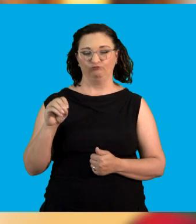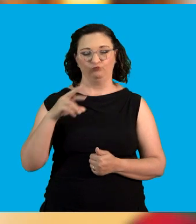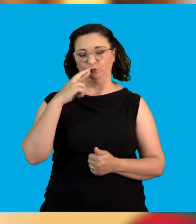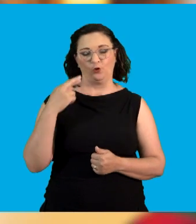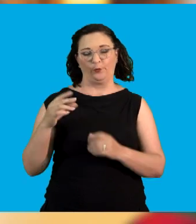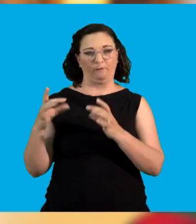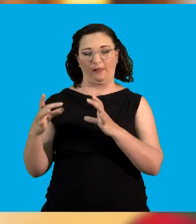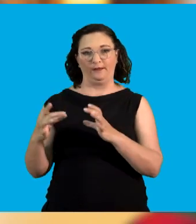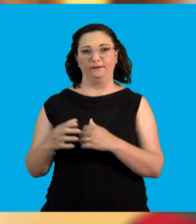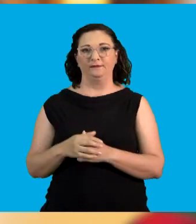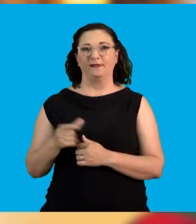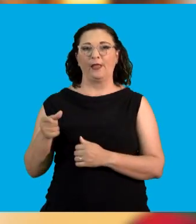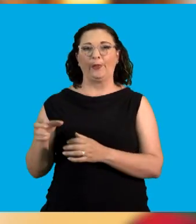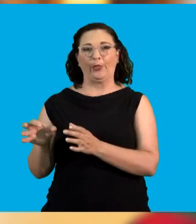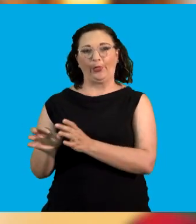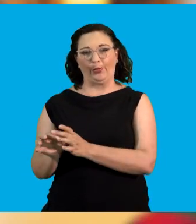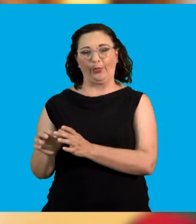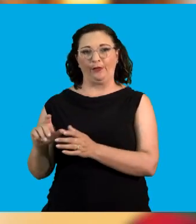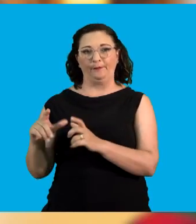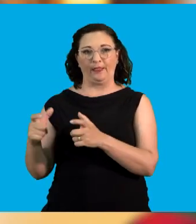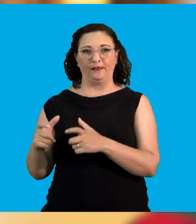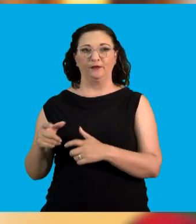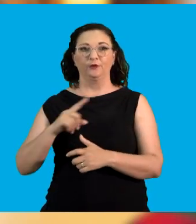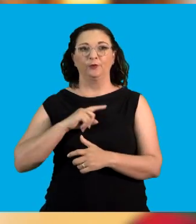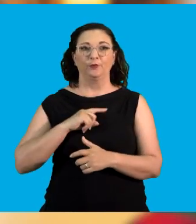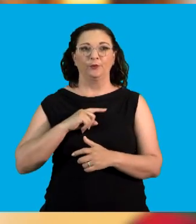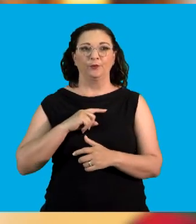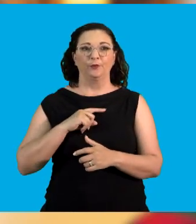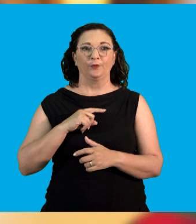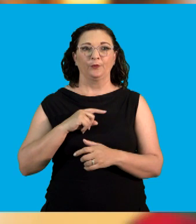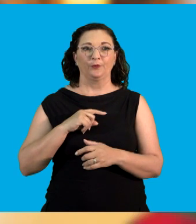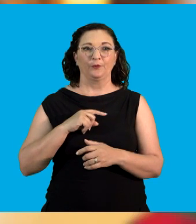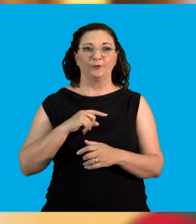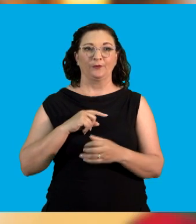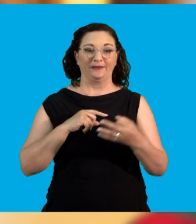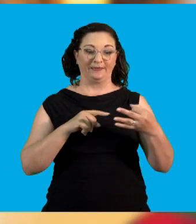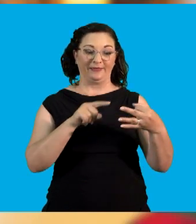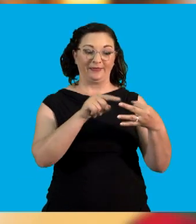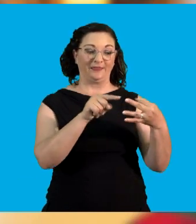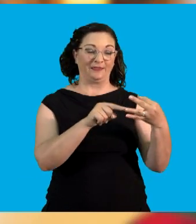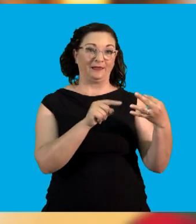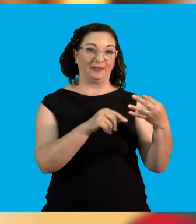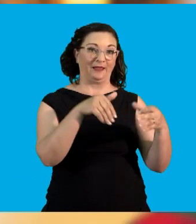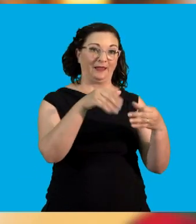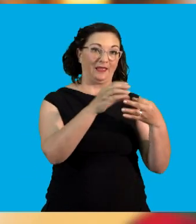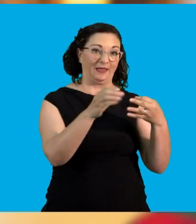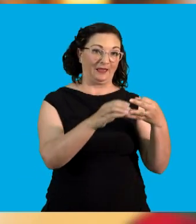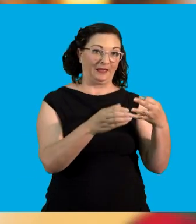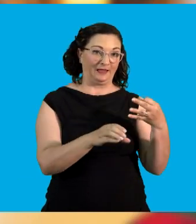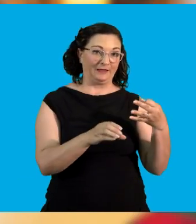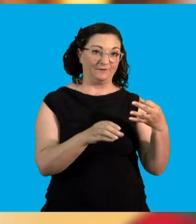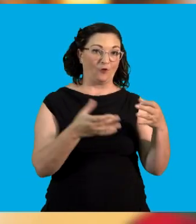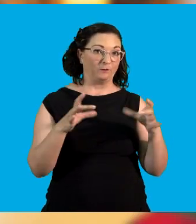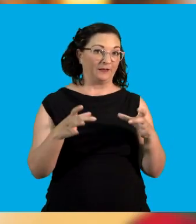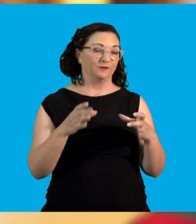planet. It is referred to as our dwarf planet because it does not form those three characteristics of what makes